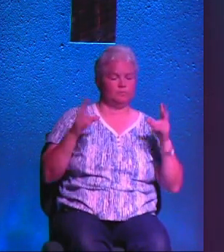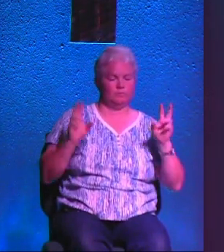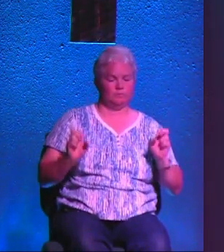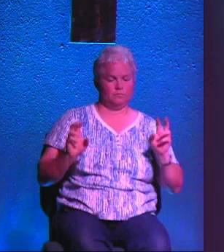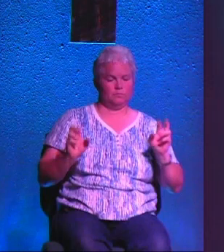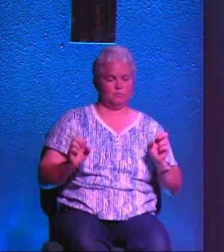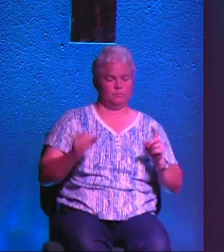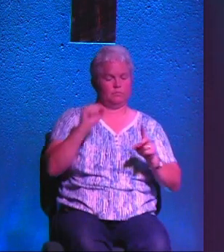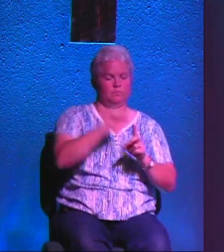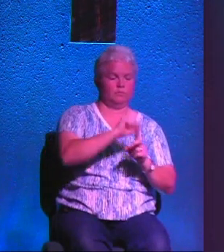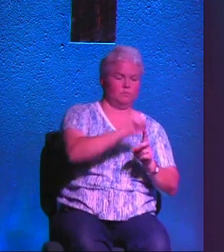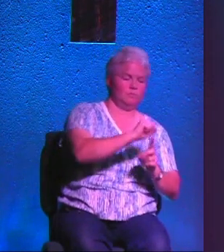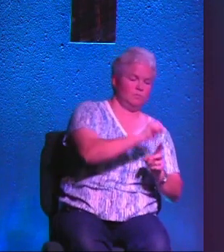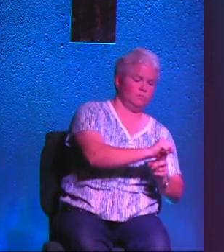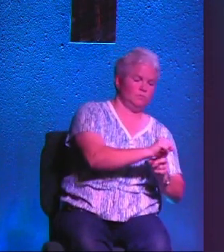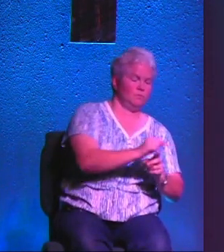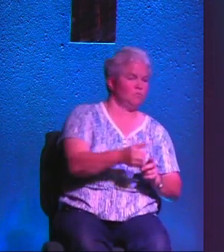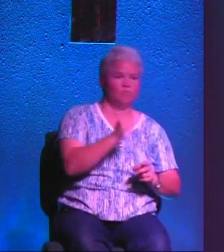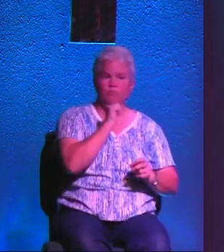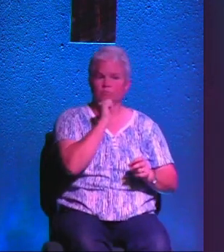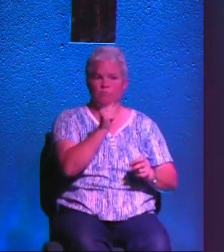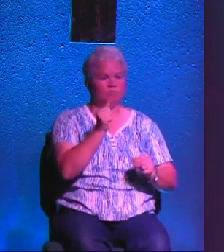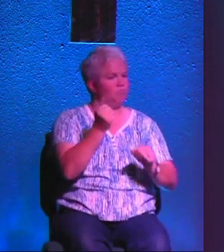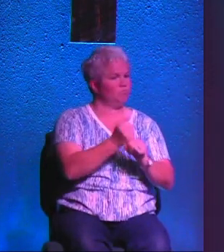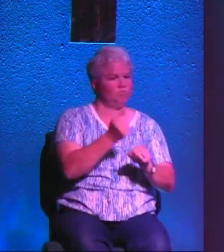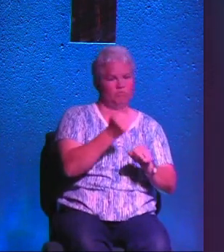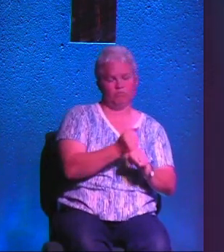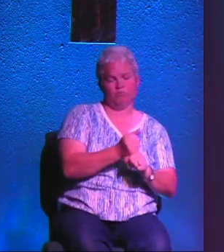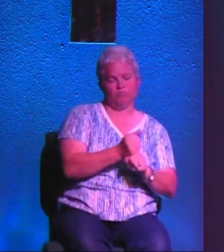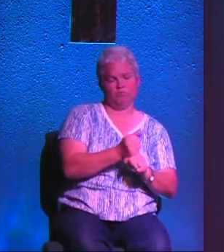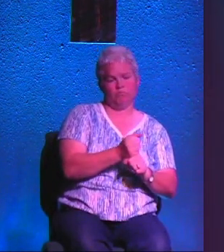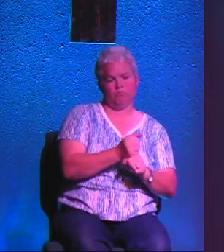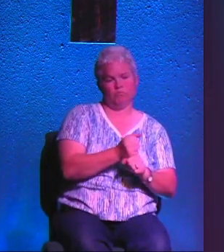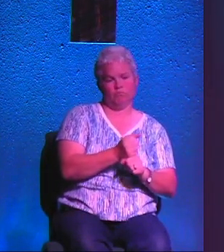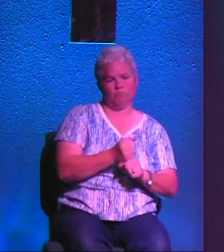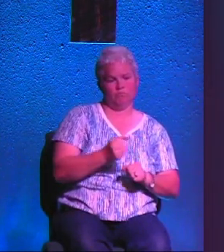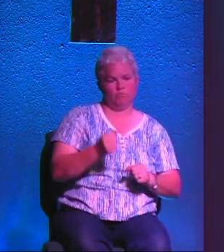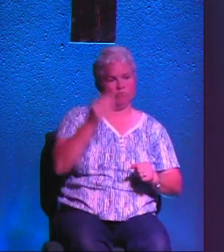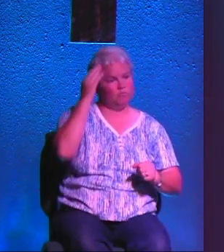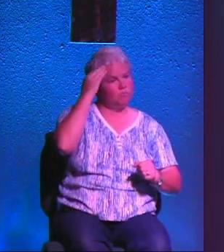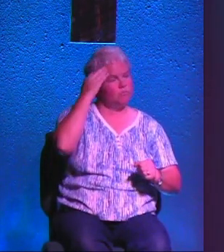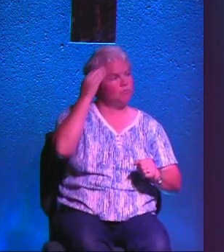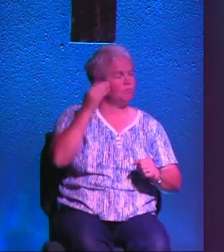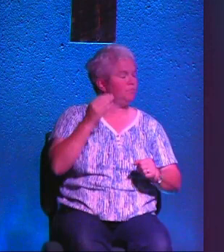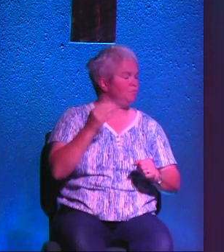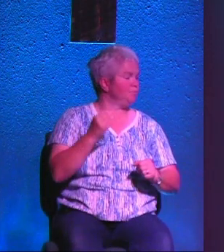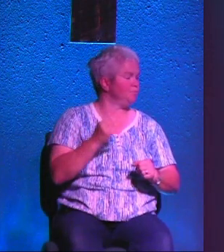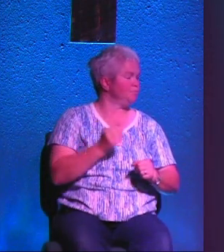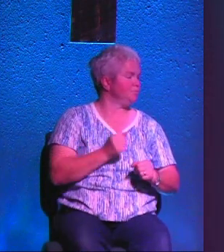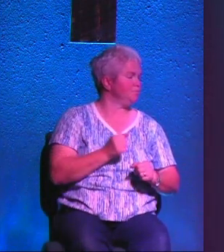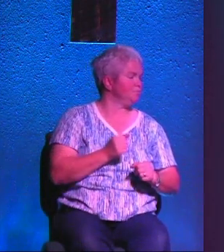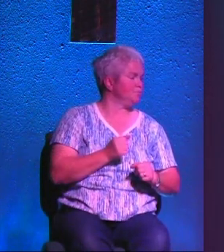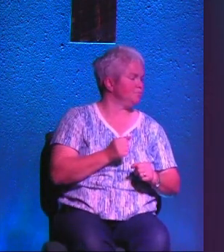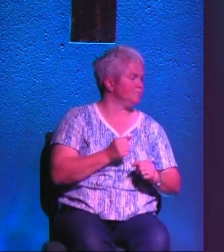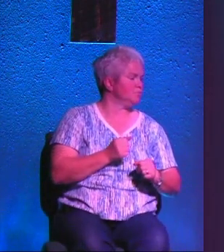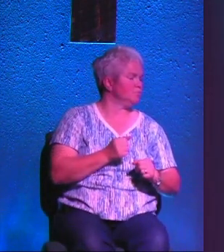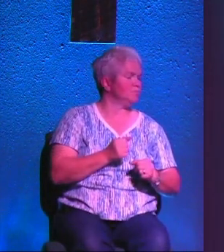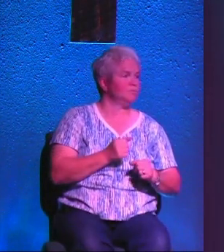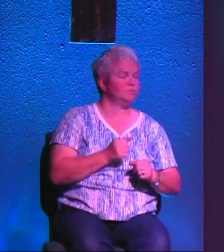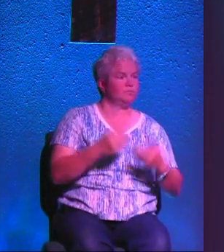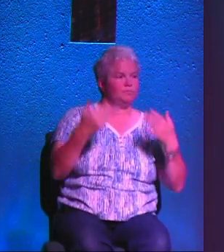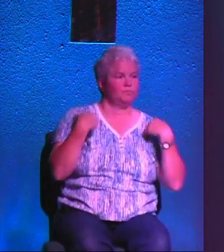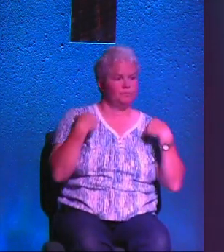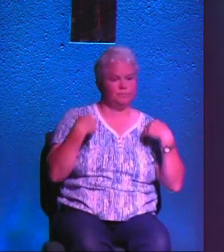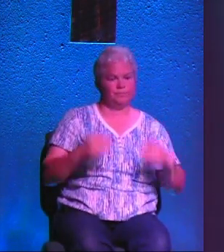and punishing it, it just doesn't make sense, does it? It really doesn't. So the issue here is not